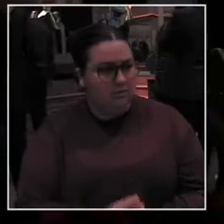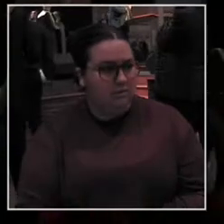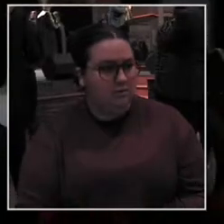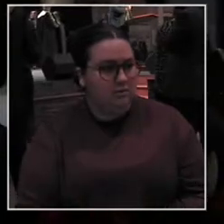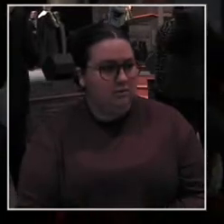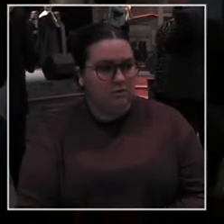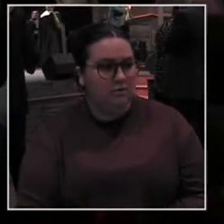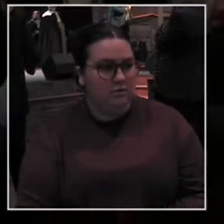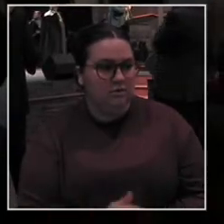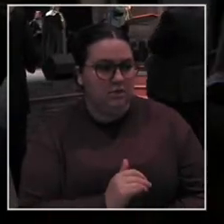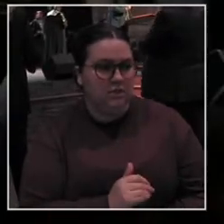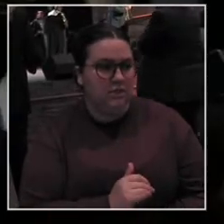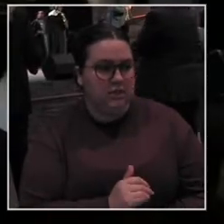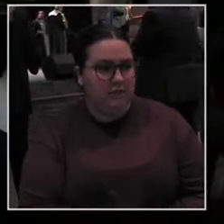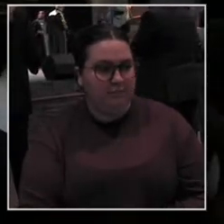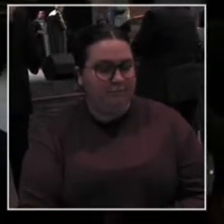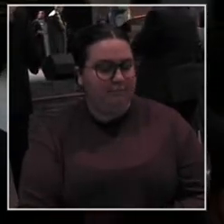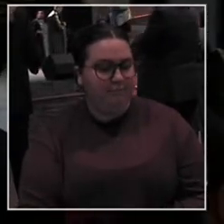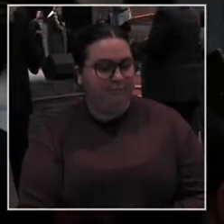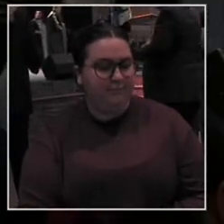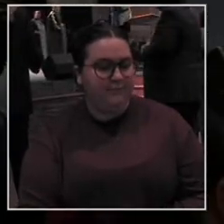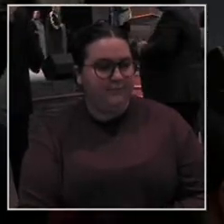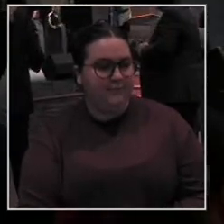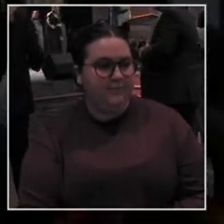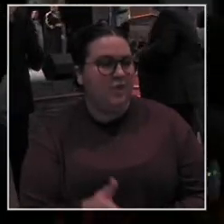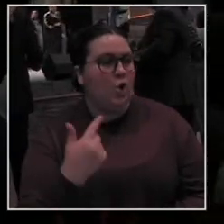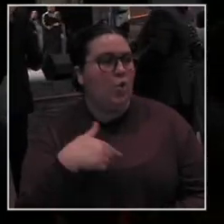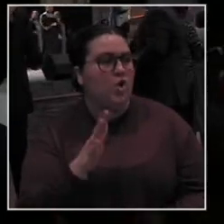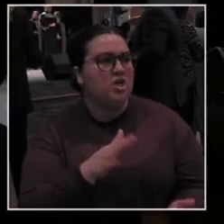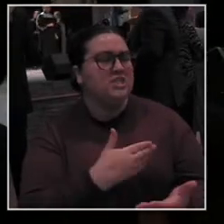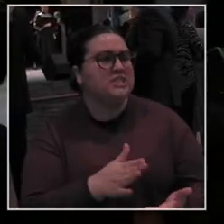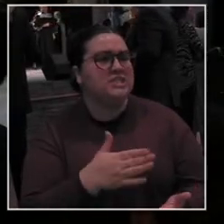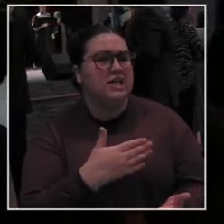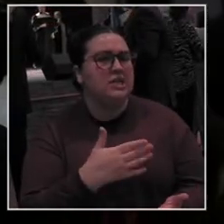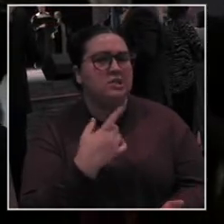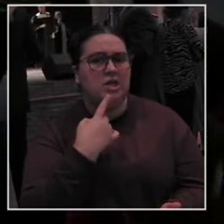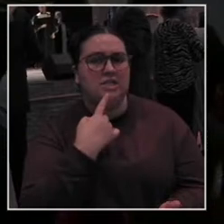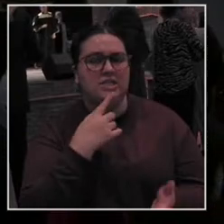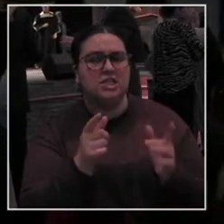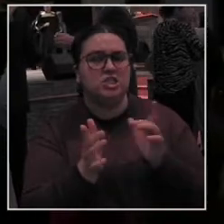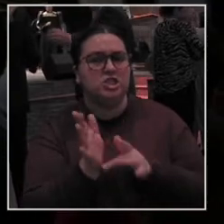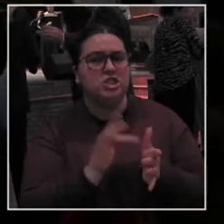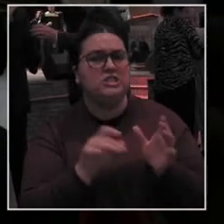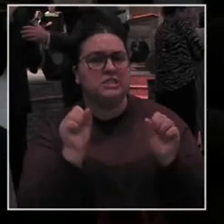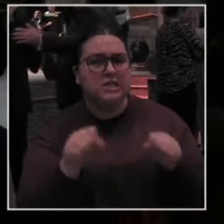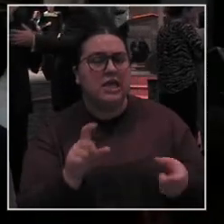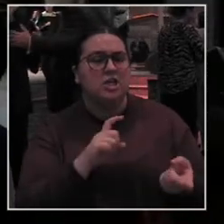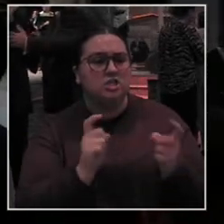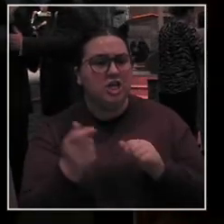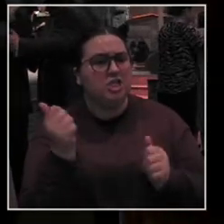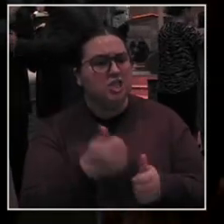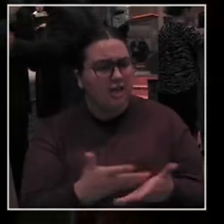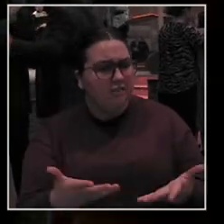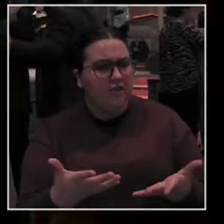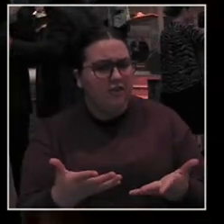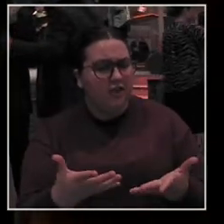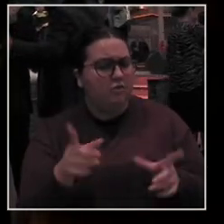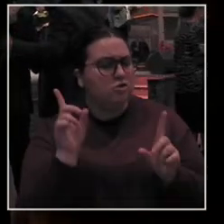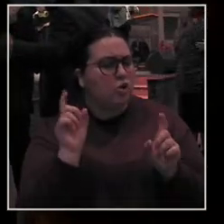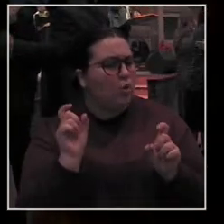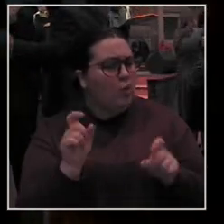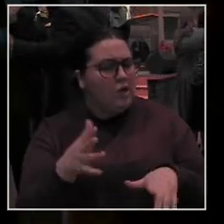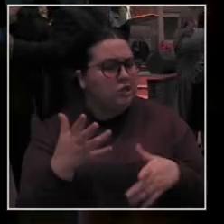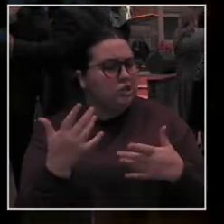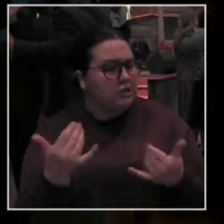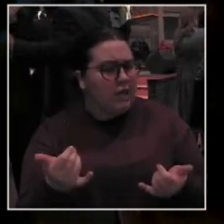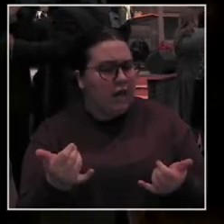Would be, you're singing a song that Jesus could change everything, and the question would be then, but you don't know